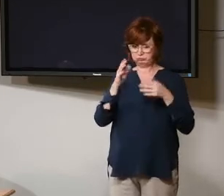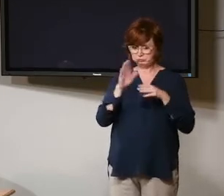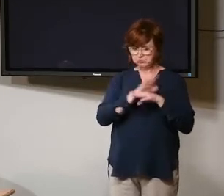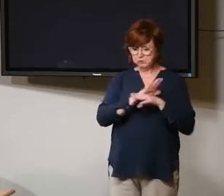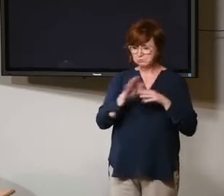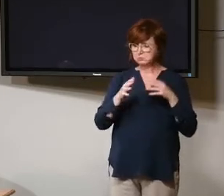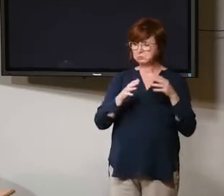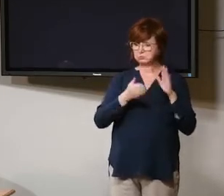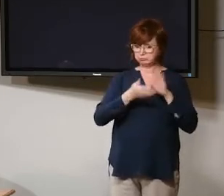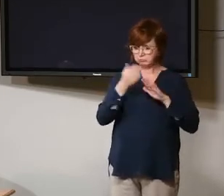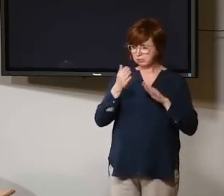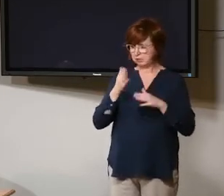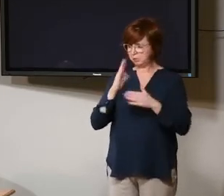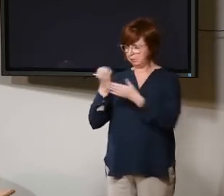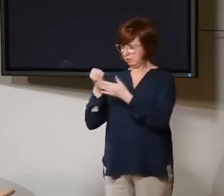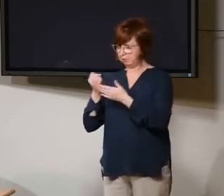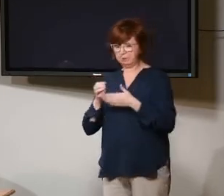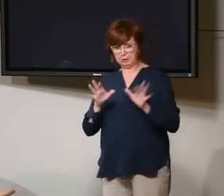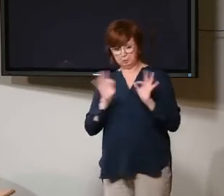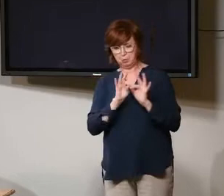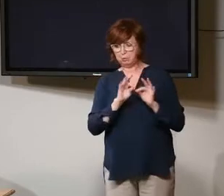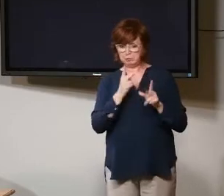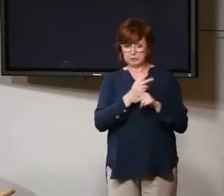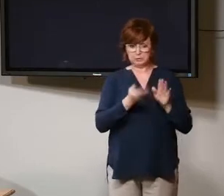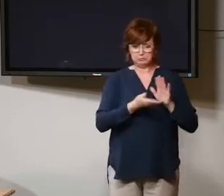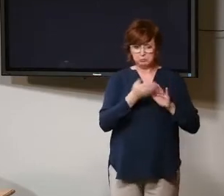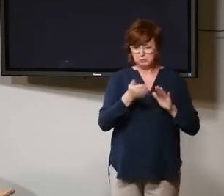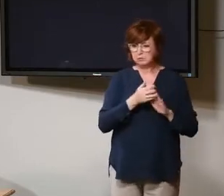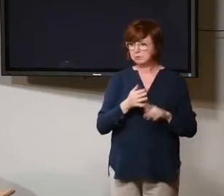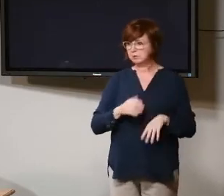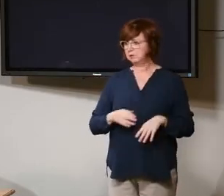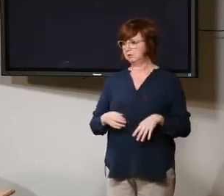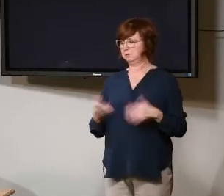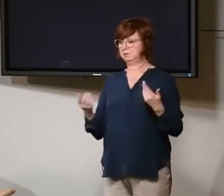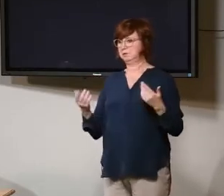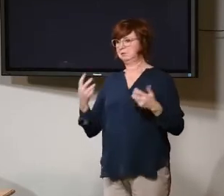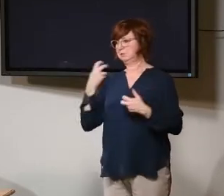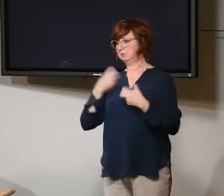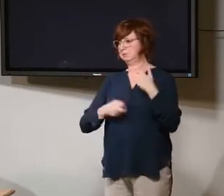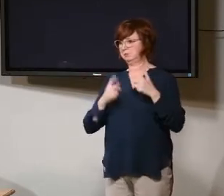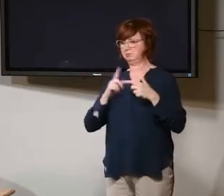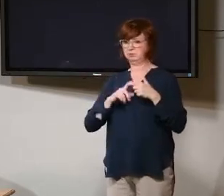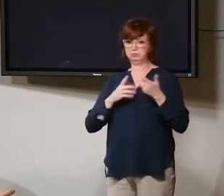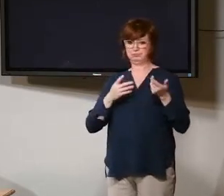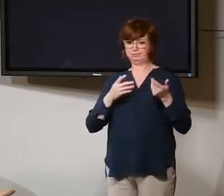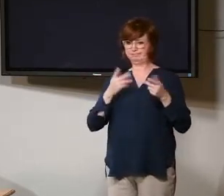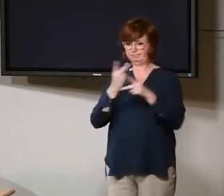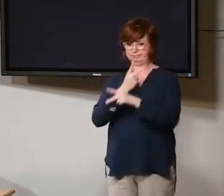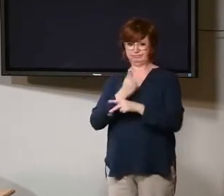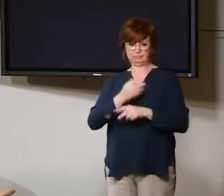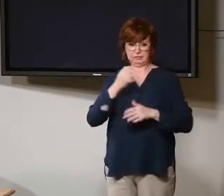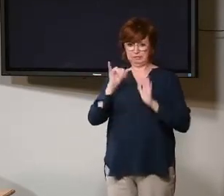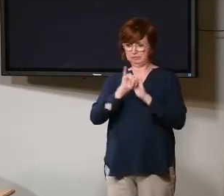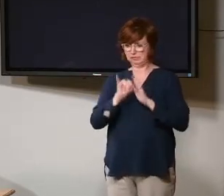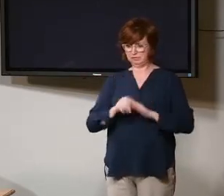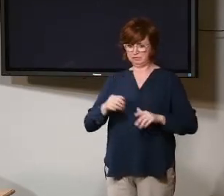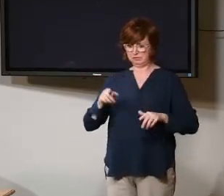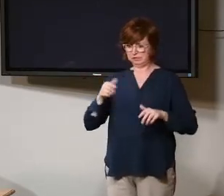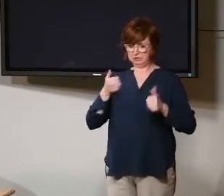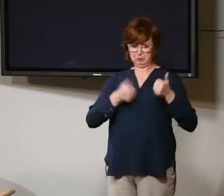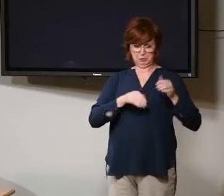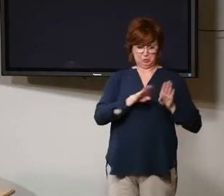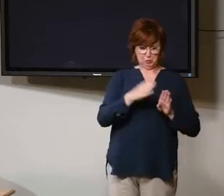to strike. I don't know if any country has quite rightly figured out precisely where